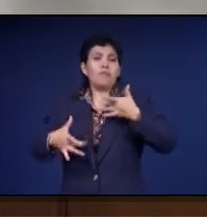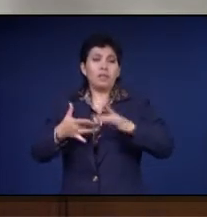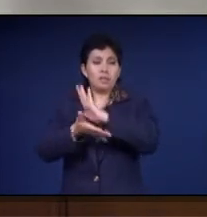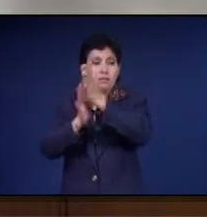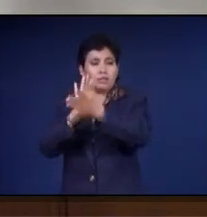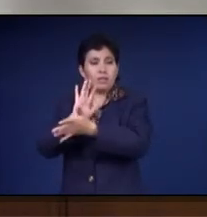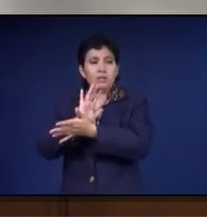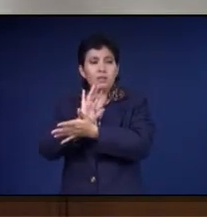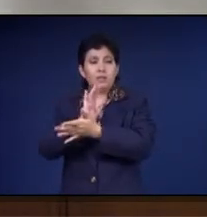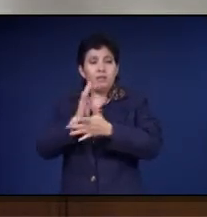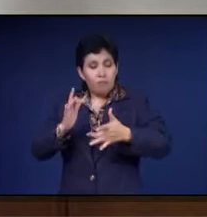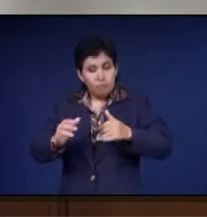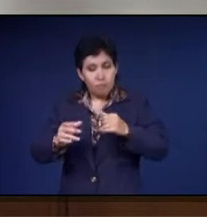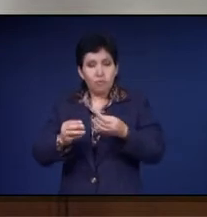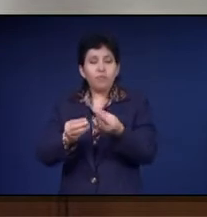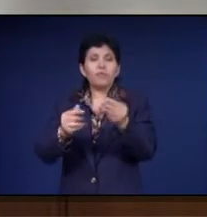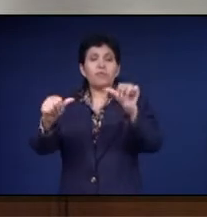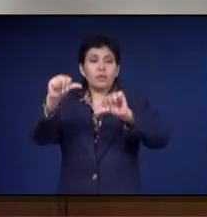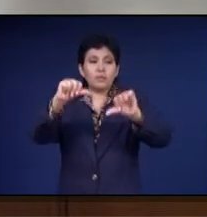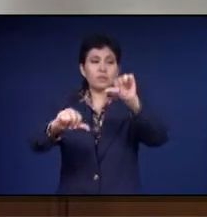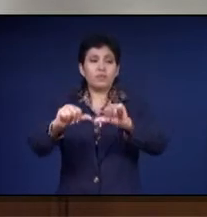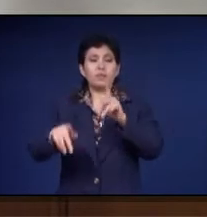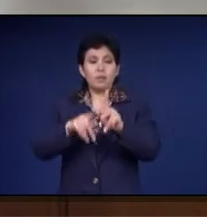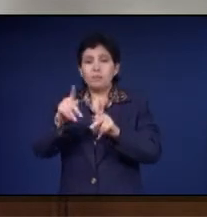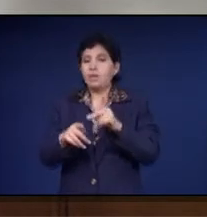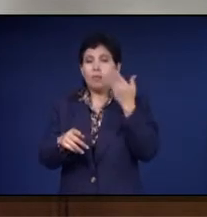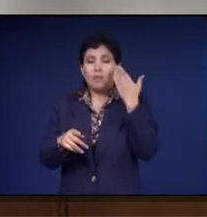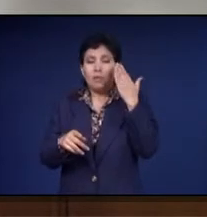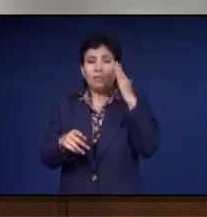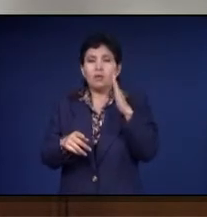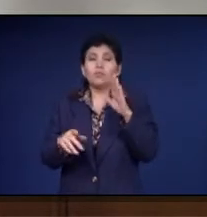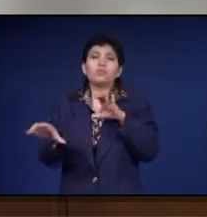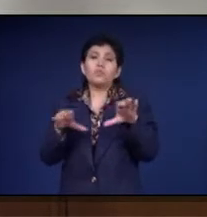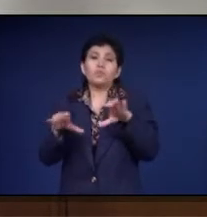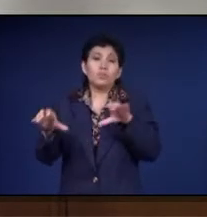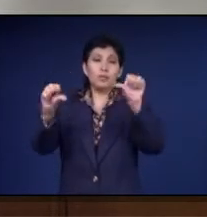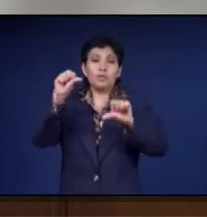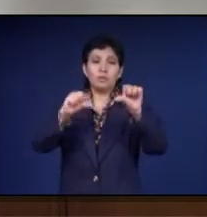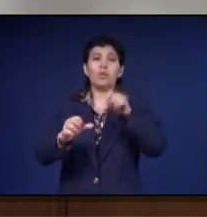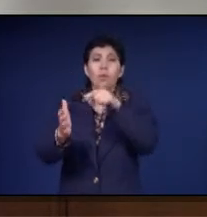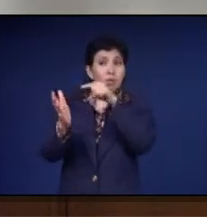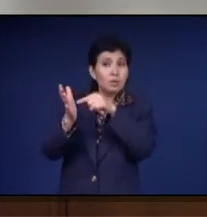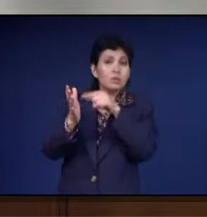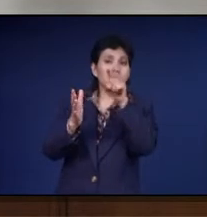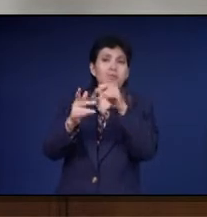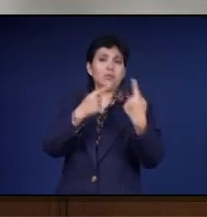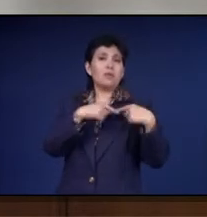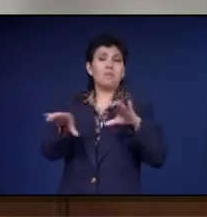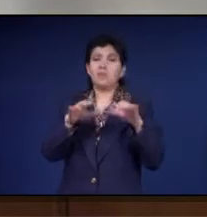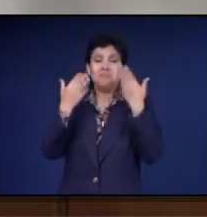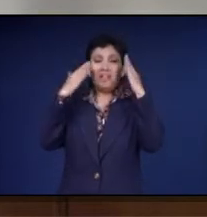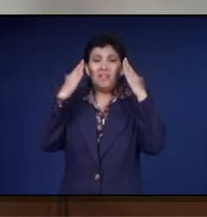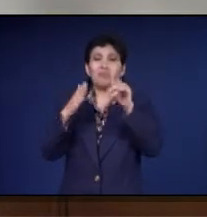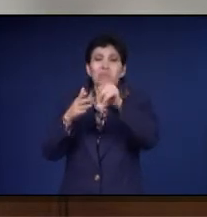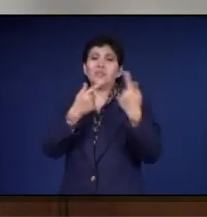you do field experiment, the people do not know that you are actually doing it, or they are being a part of your experiment.